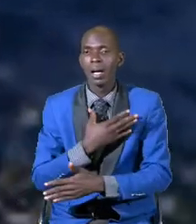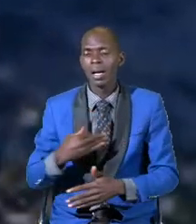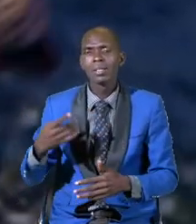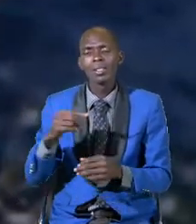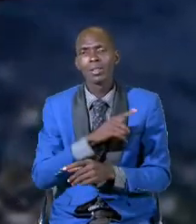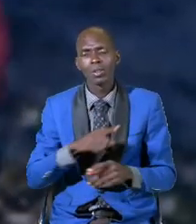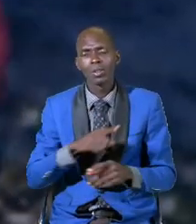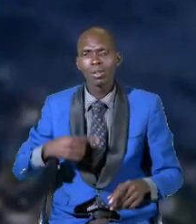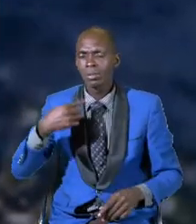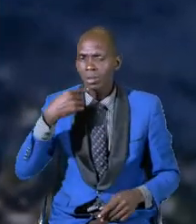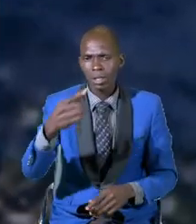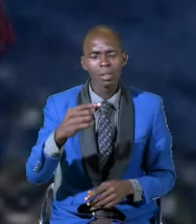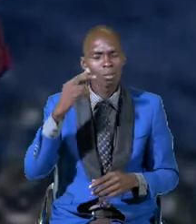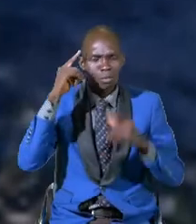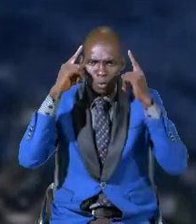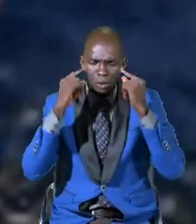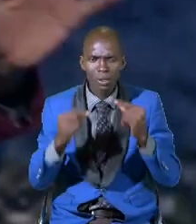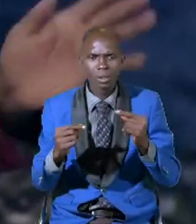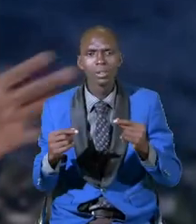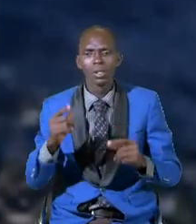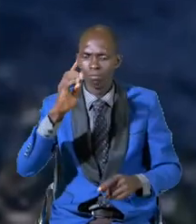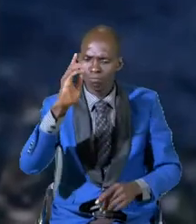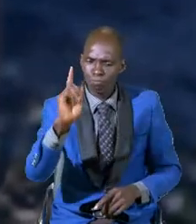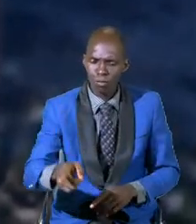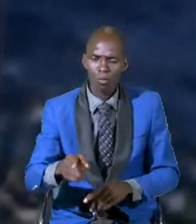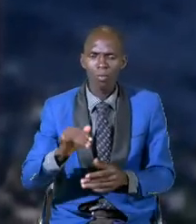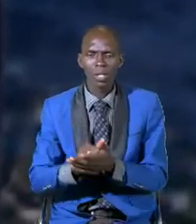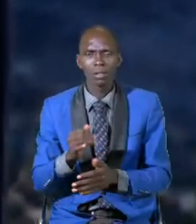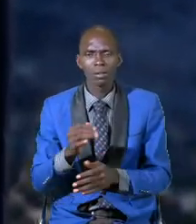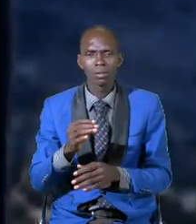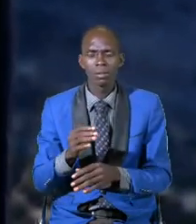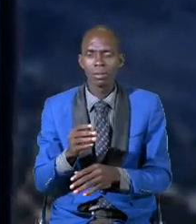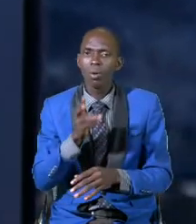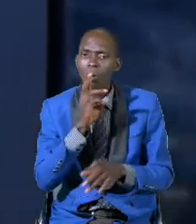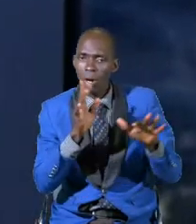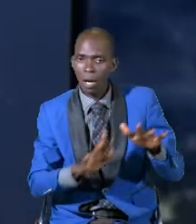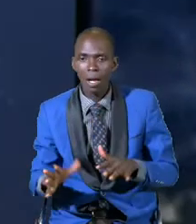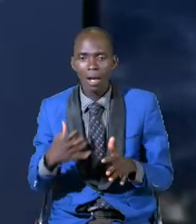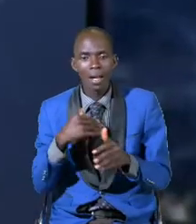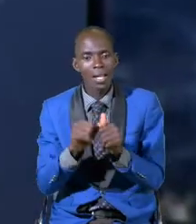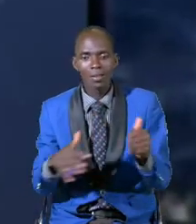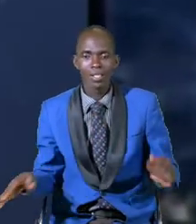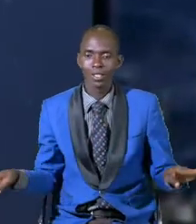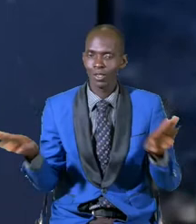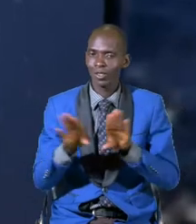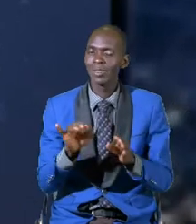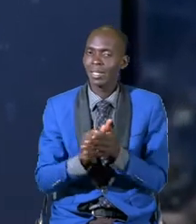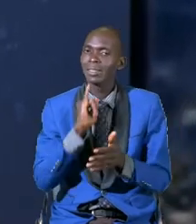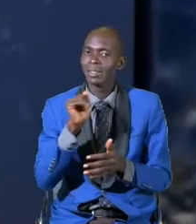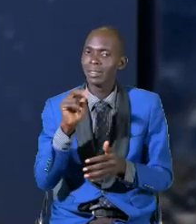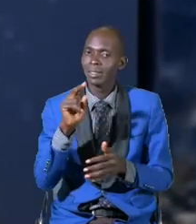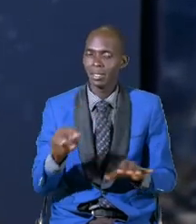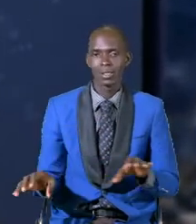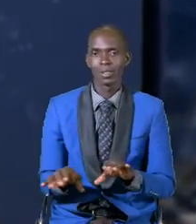that river. He stretched the rod, and everything closed. And you know, everywhere they went, and as they moved on to